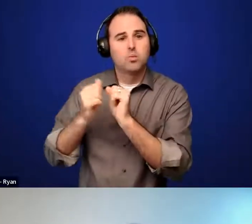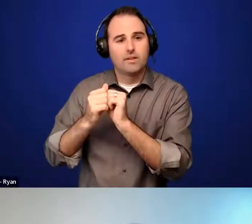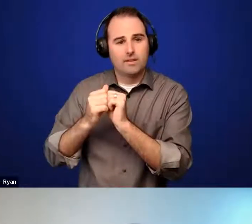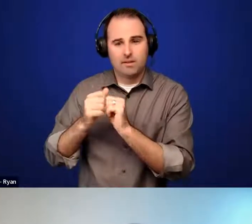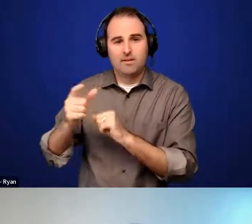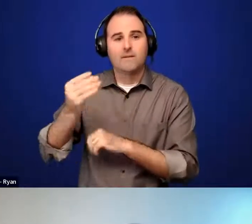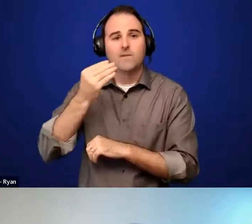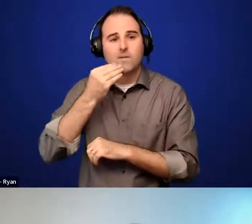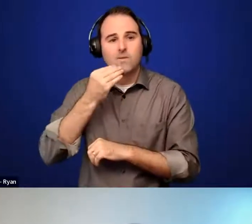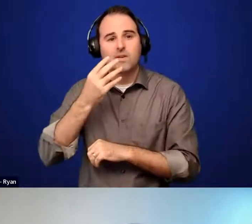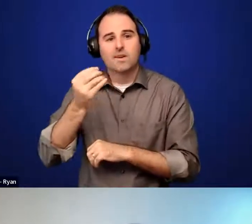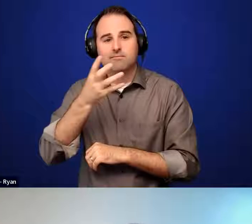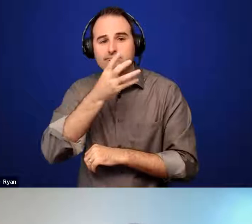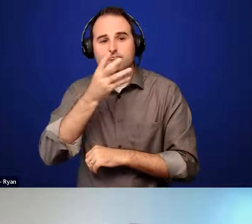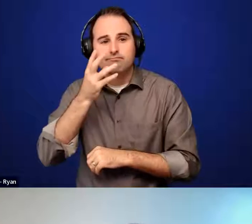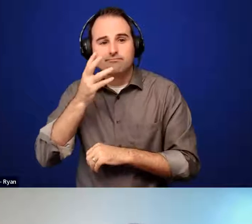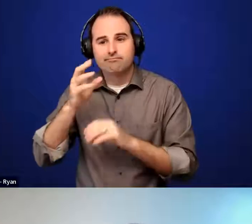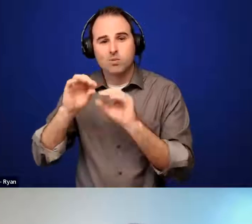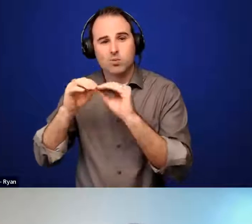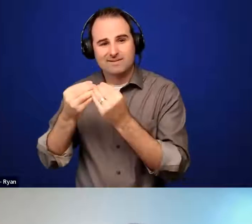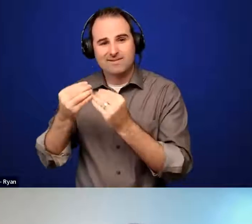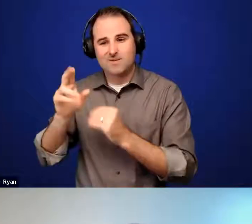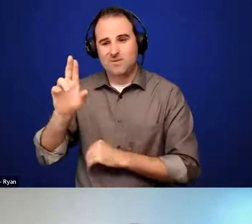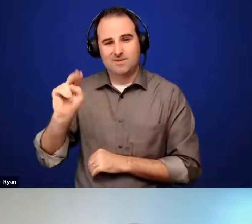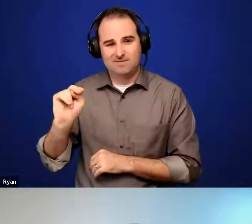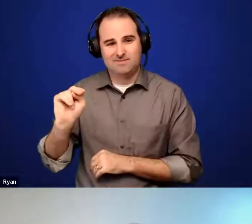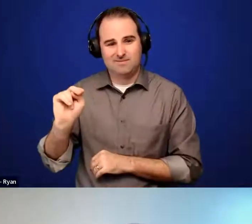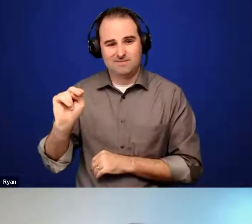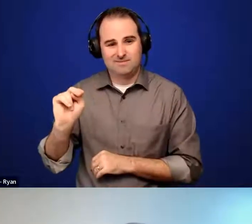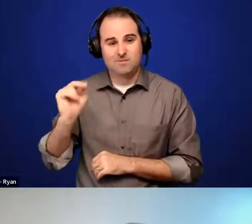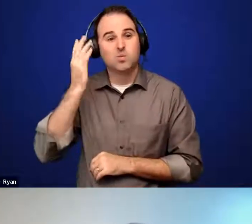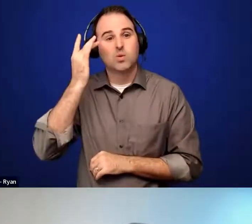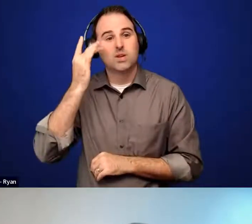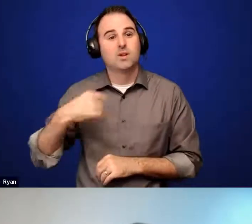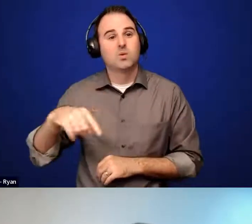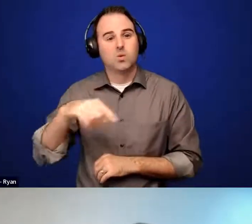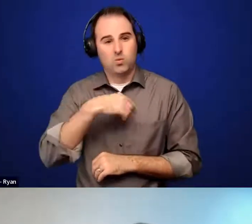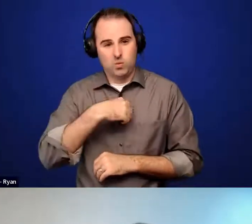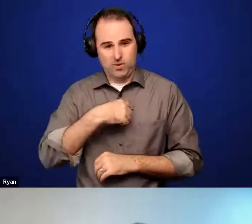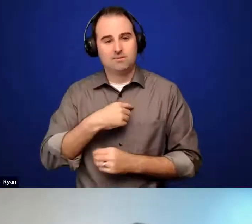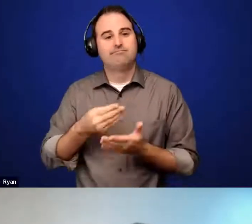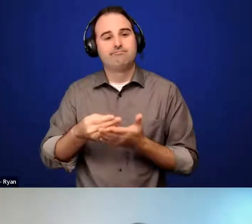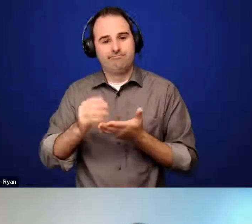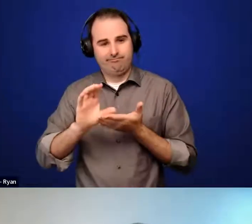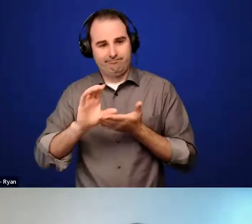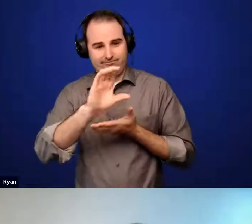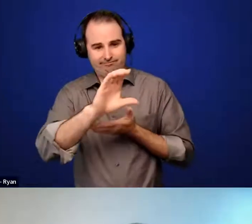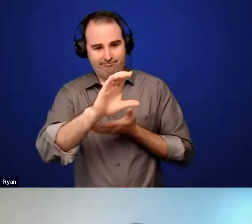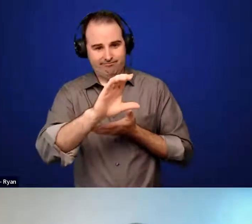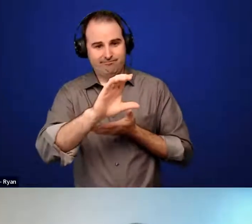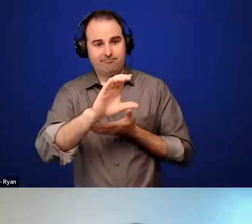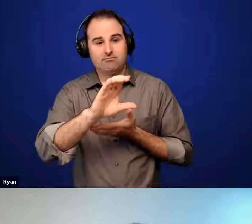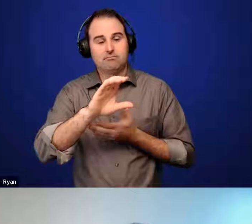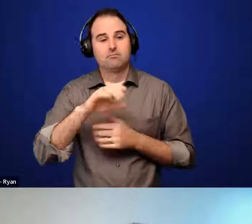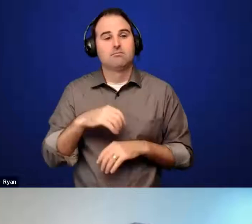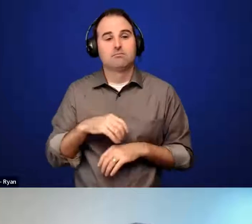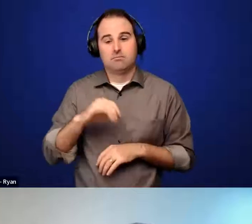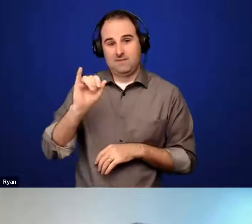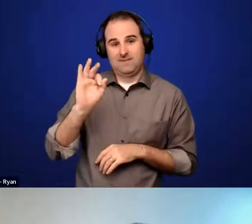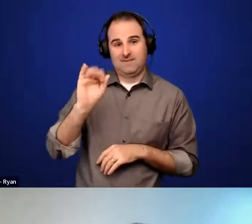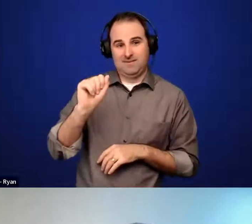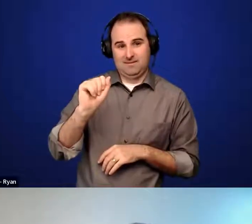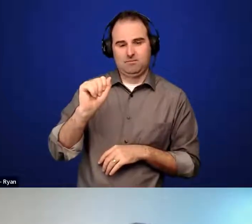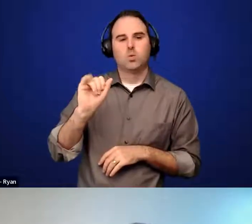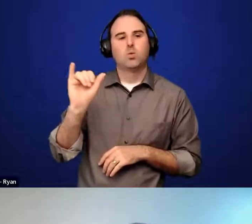the Food and Agriculture Organization of the United Nations, because we are basically providing the investment side while FAO is providing often technical support on